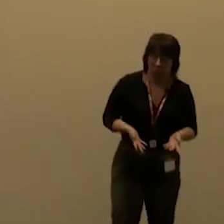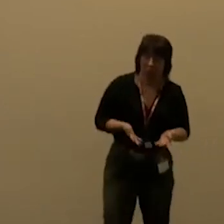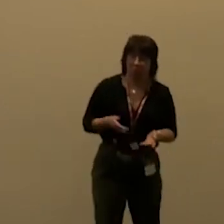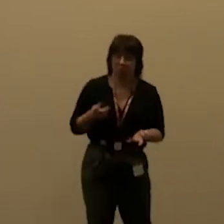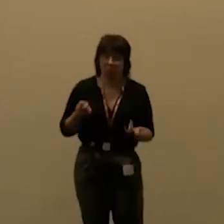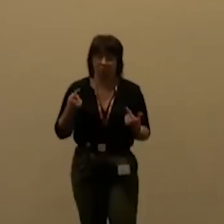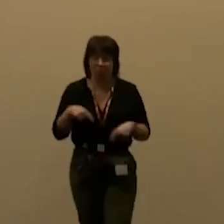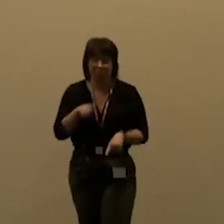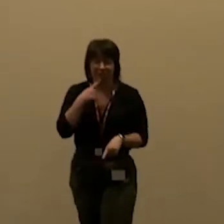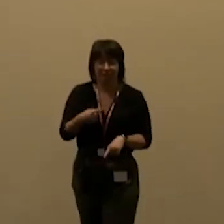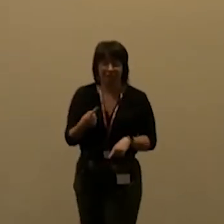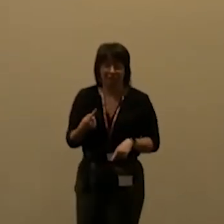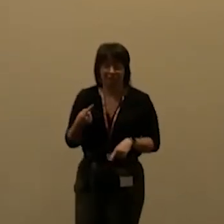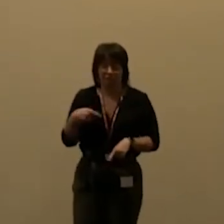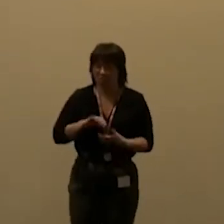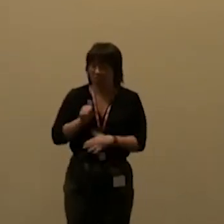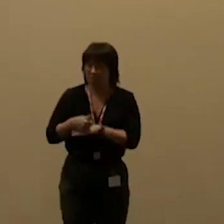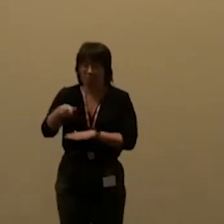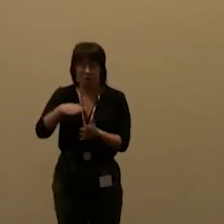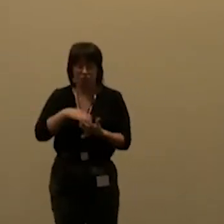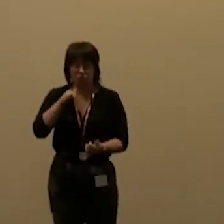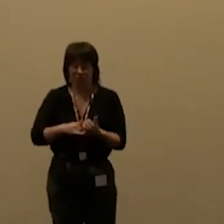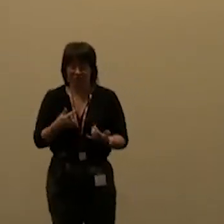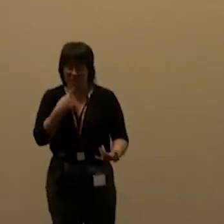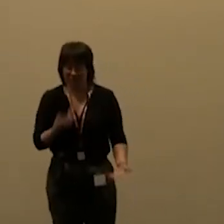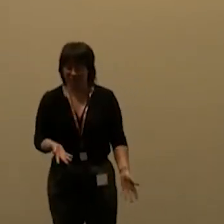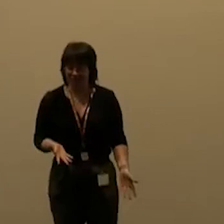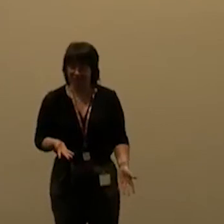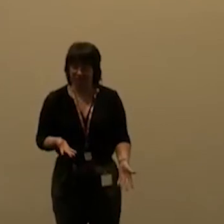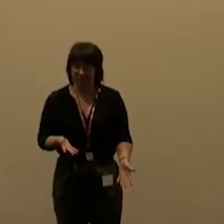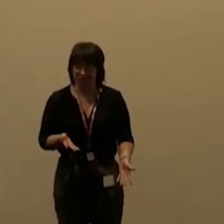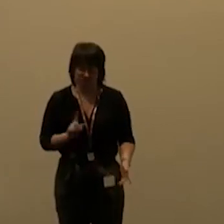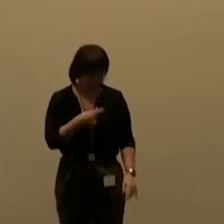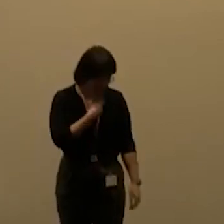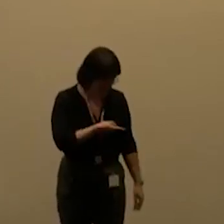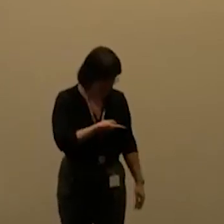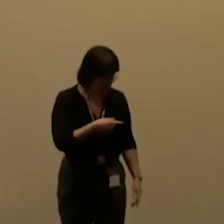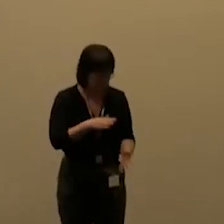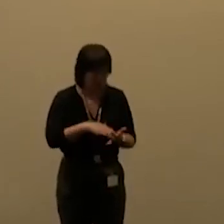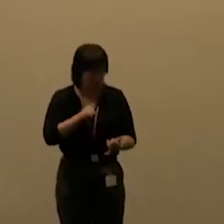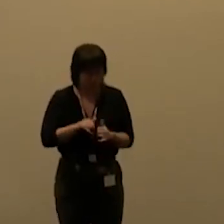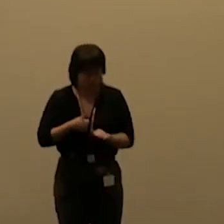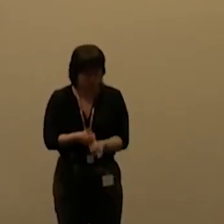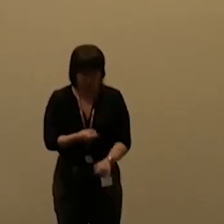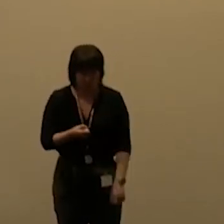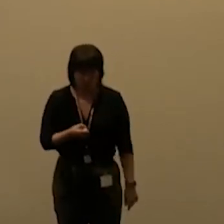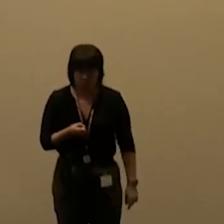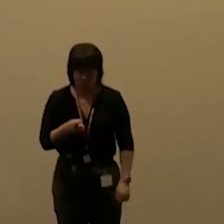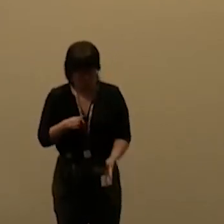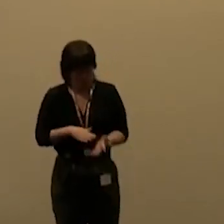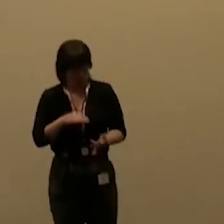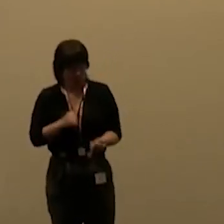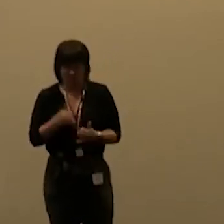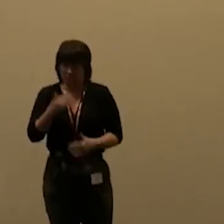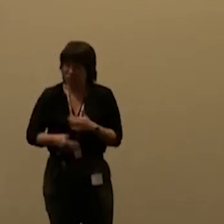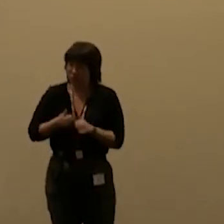In this area, we don't accept this. But Microsoft doesn't, what you're saying, Microsoft don't support it. Yeah. So Microsoft is